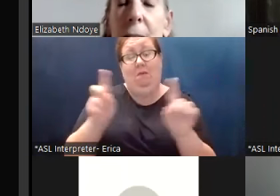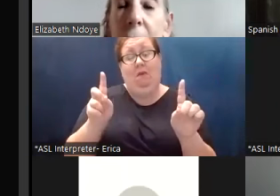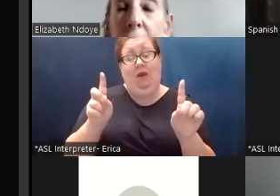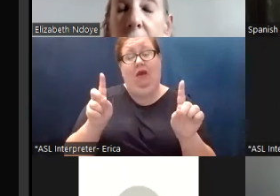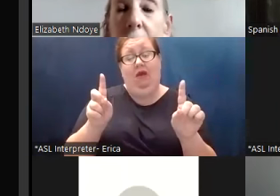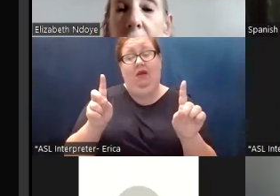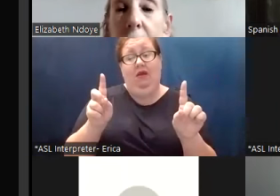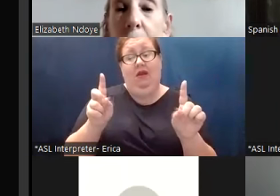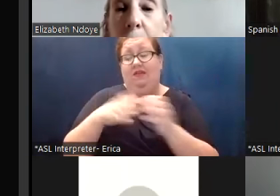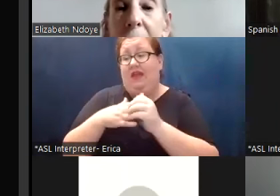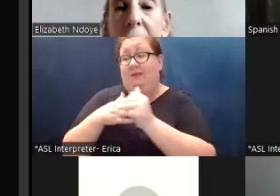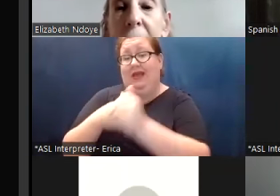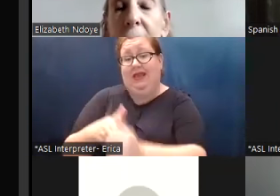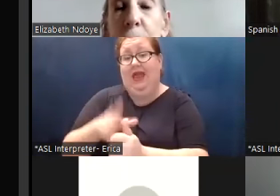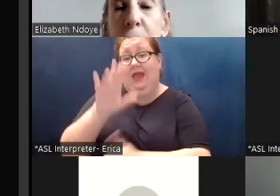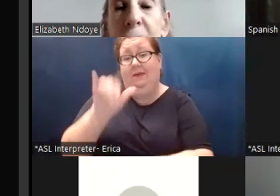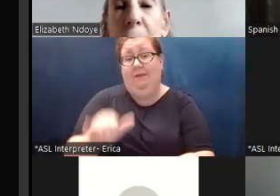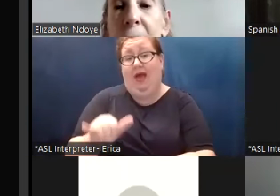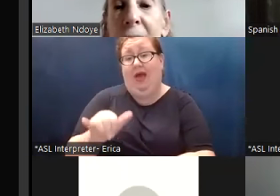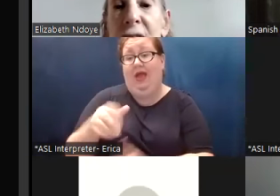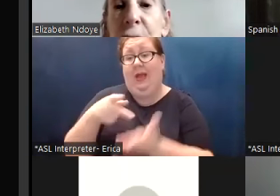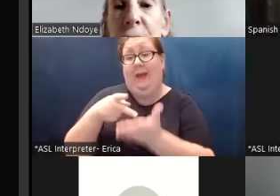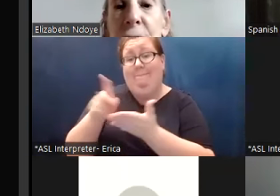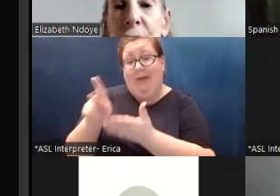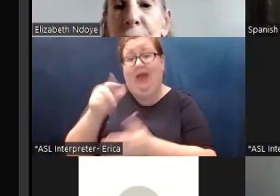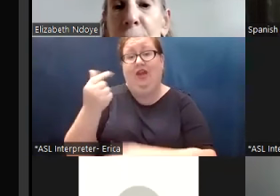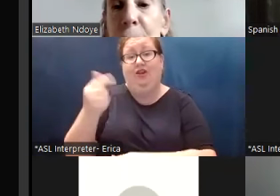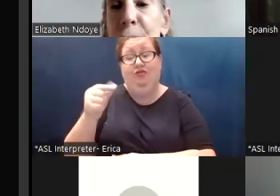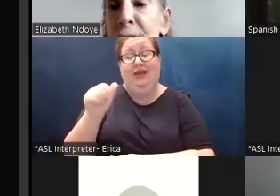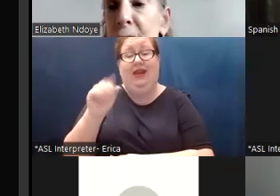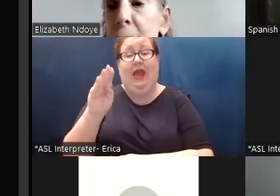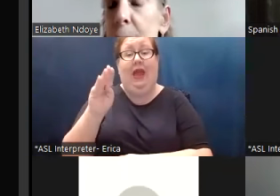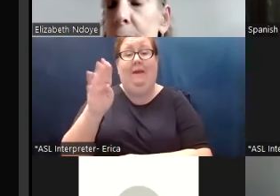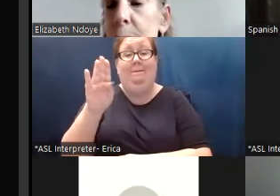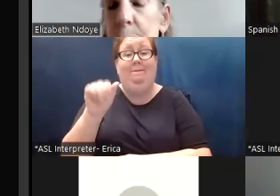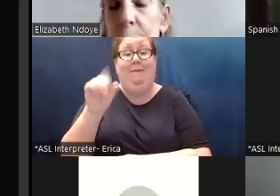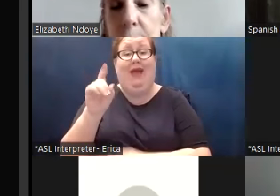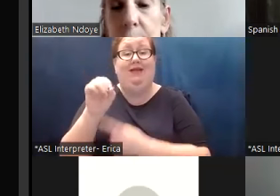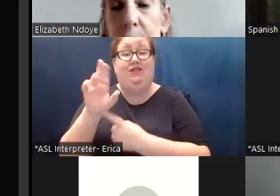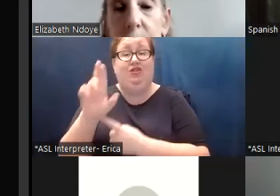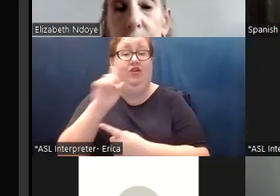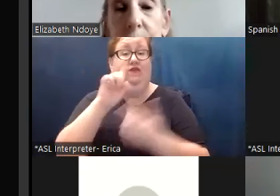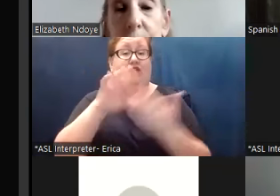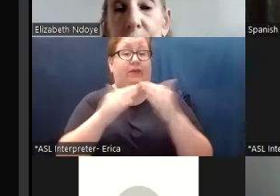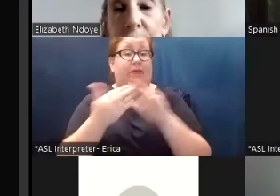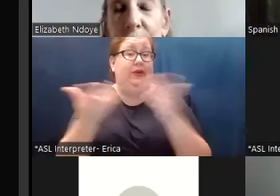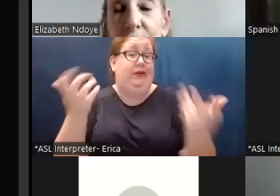by a paid green ambassador for their community.